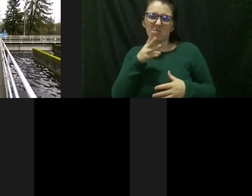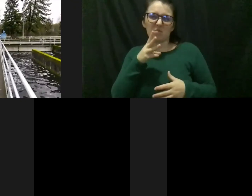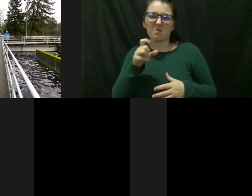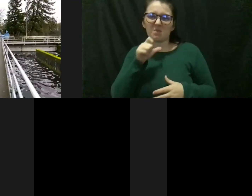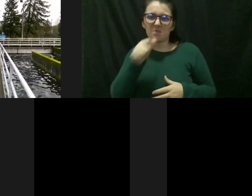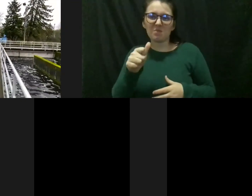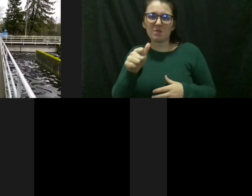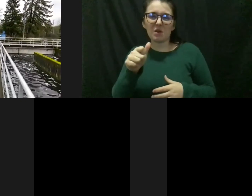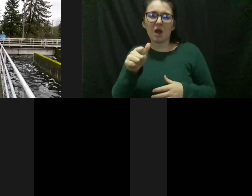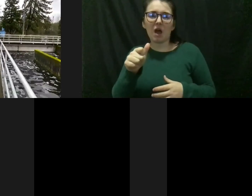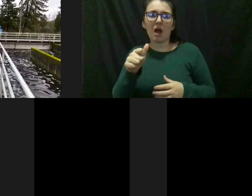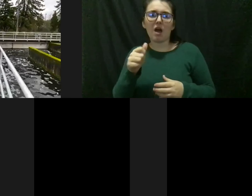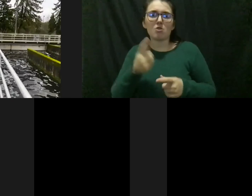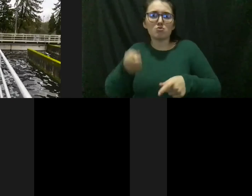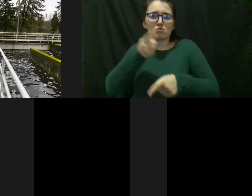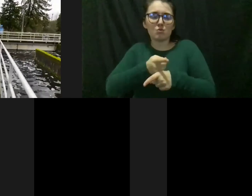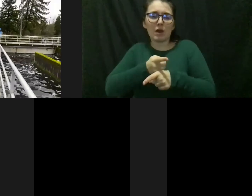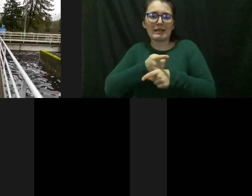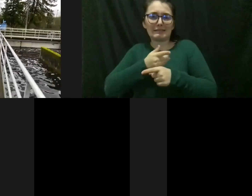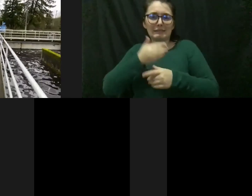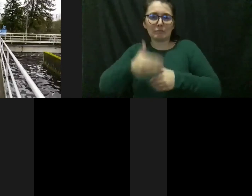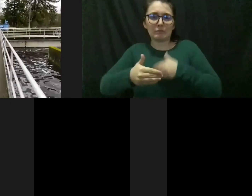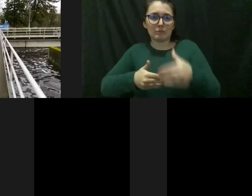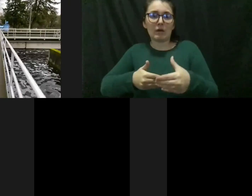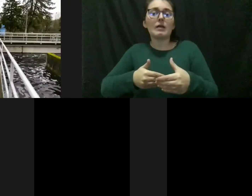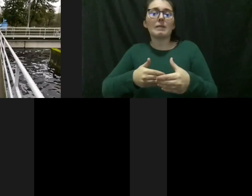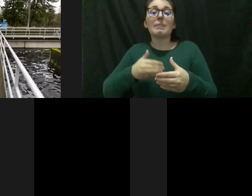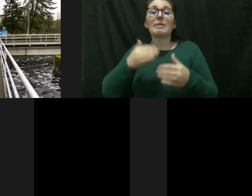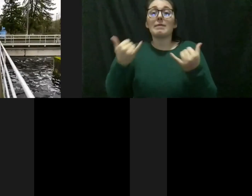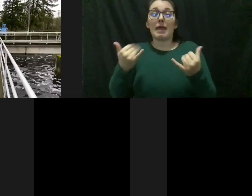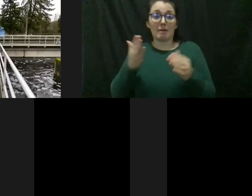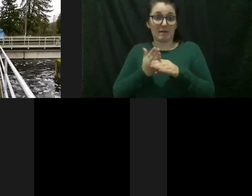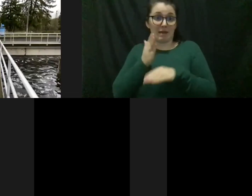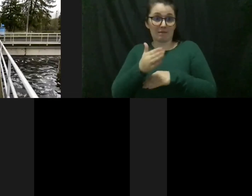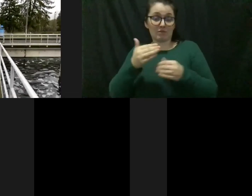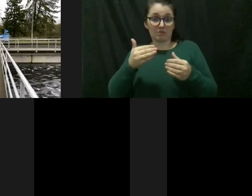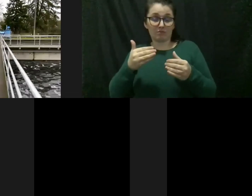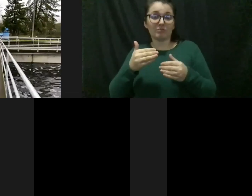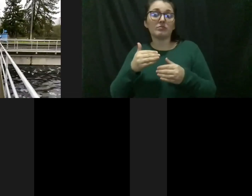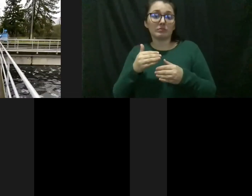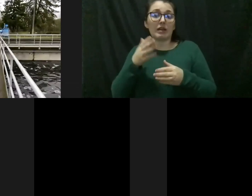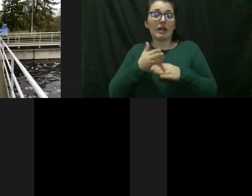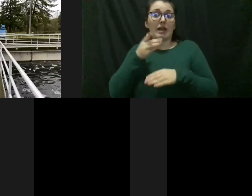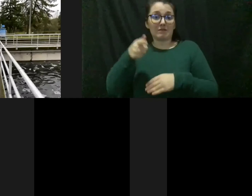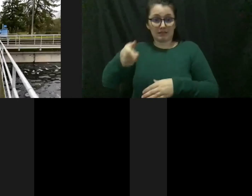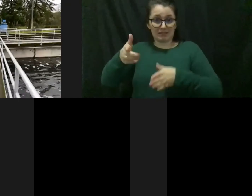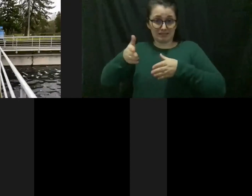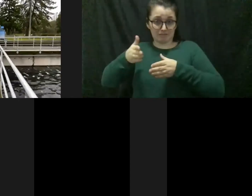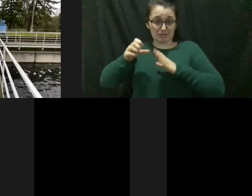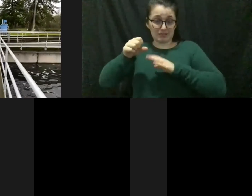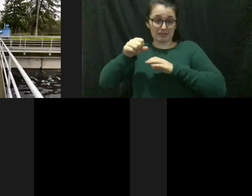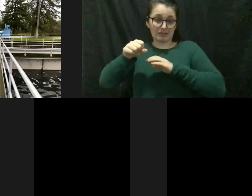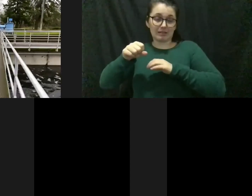we do chemical treatment or removal of the waste. And chlorine, sodium hypochlorite is